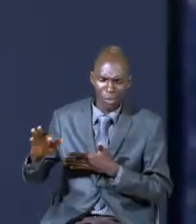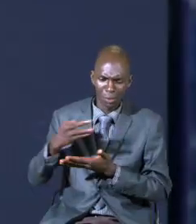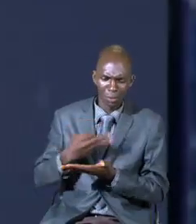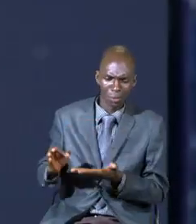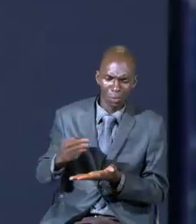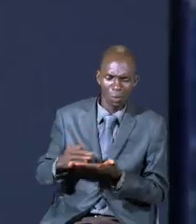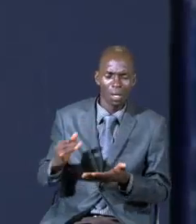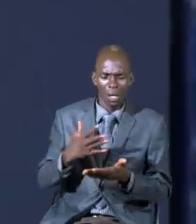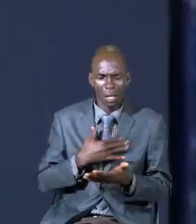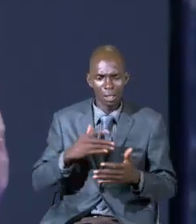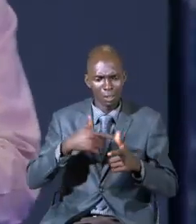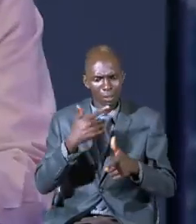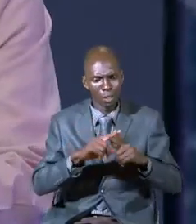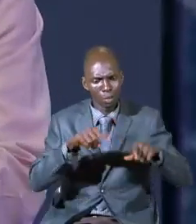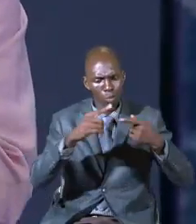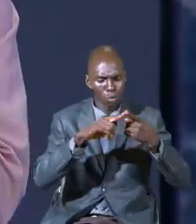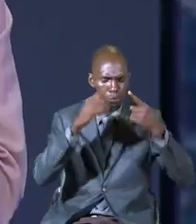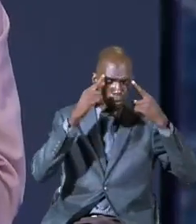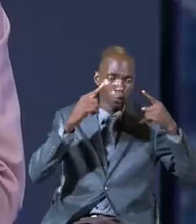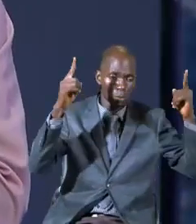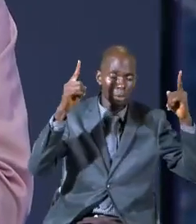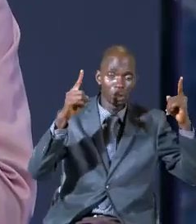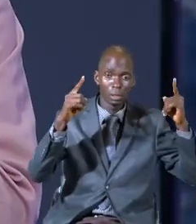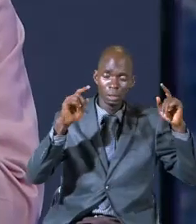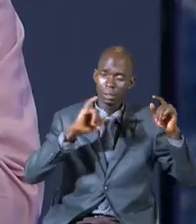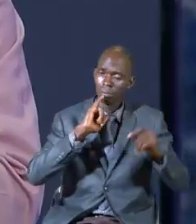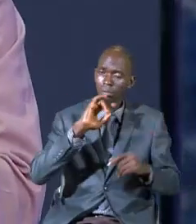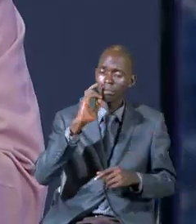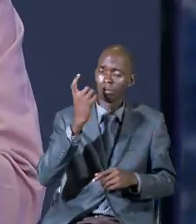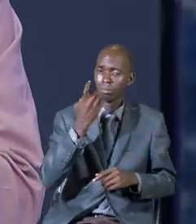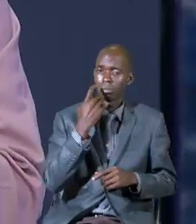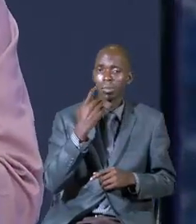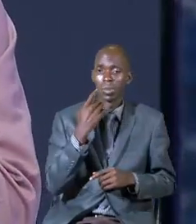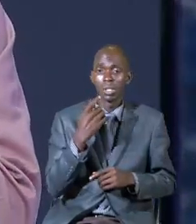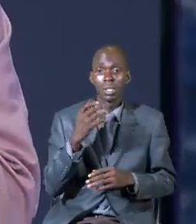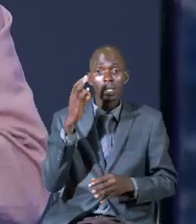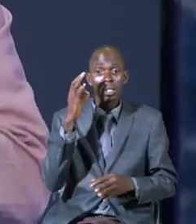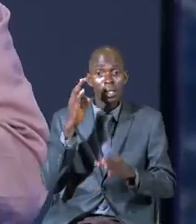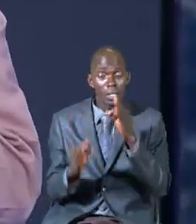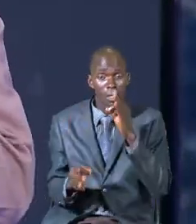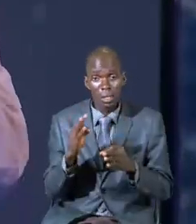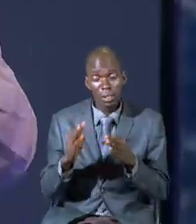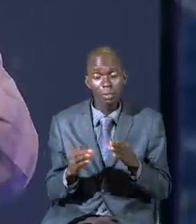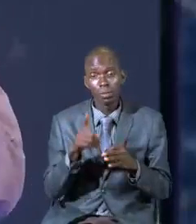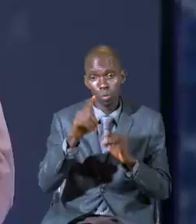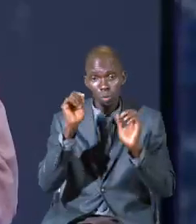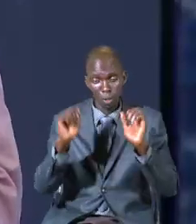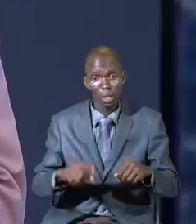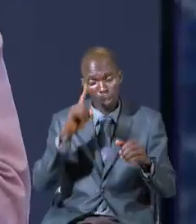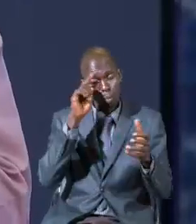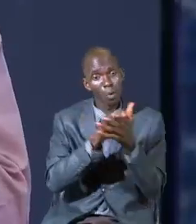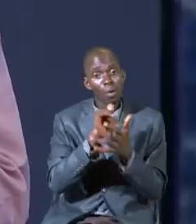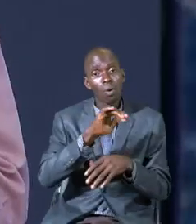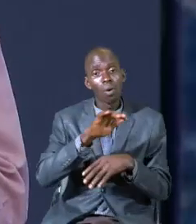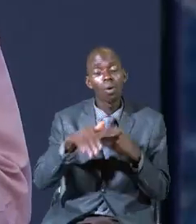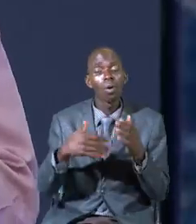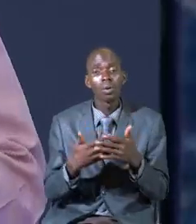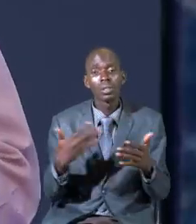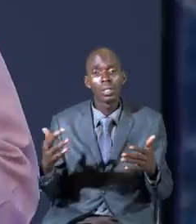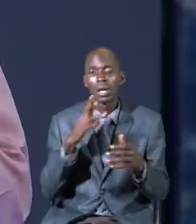in life? If thou canst believe, all things are possible to him